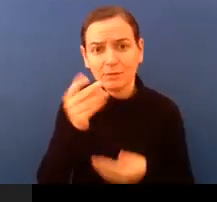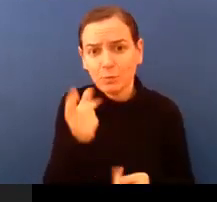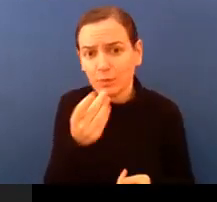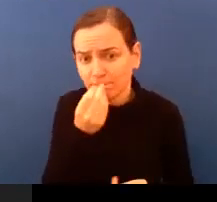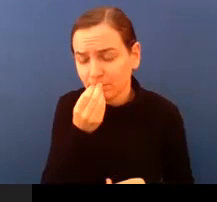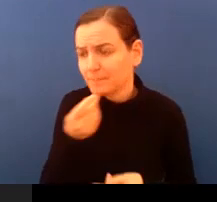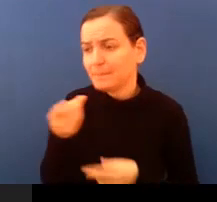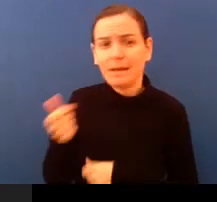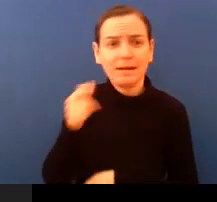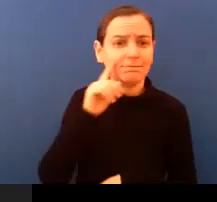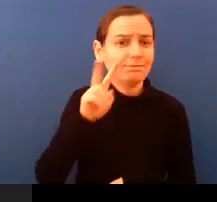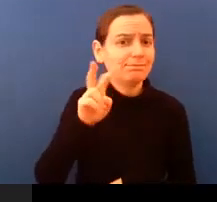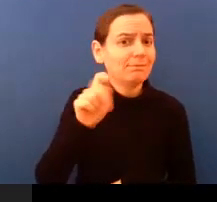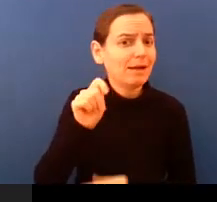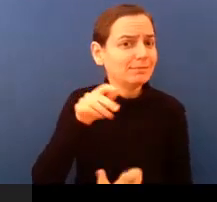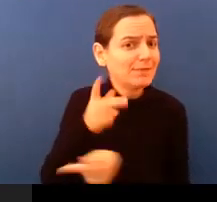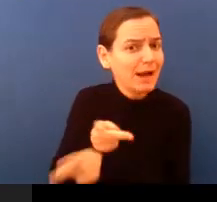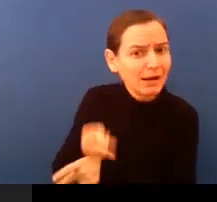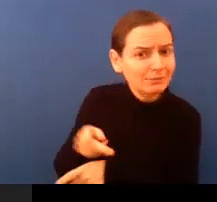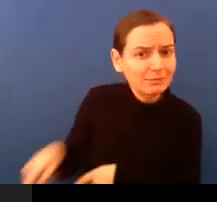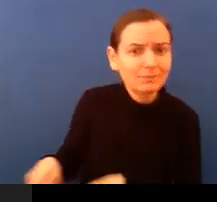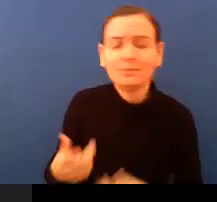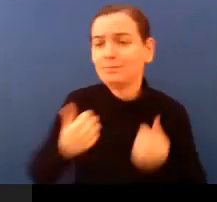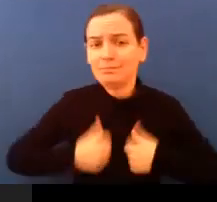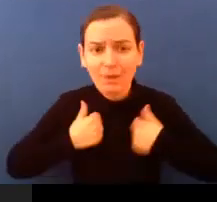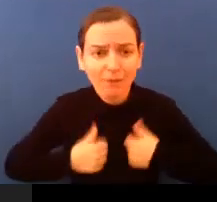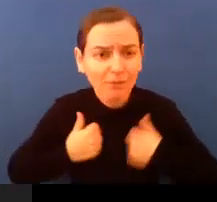And you just have to keep educating people.